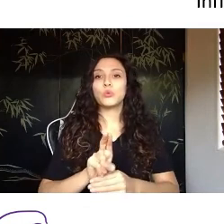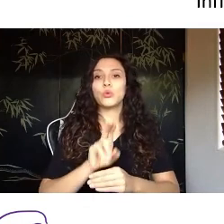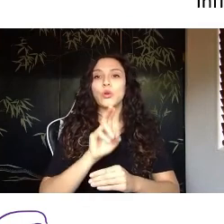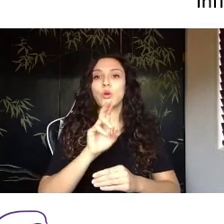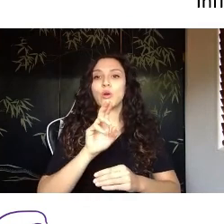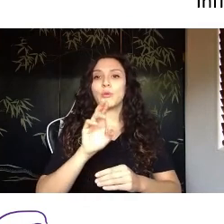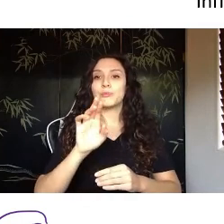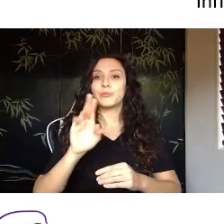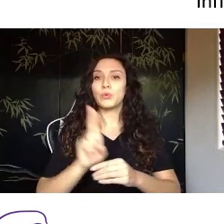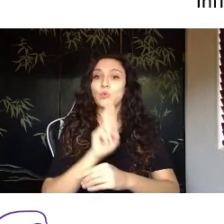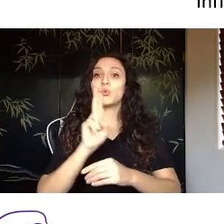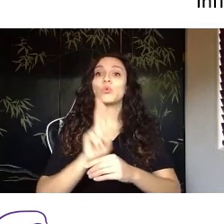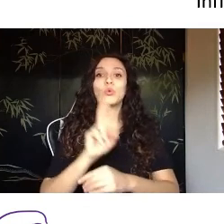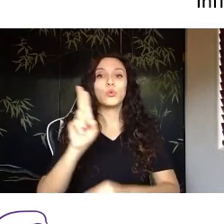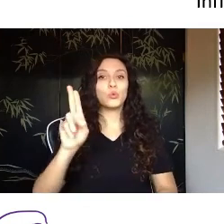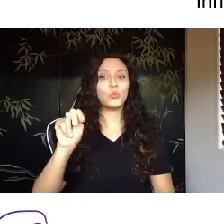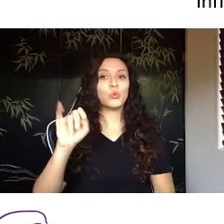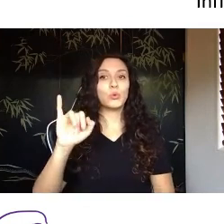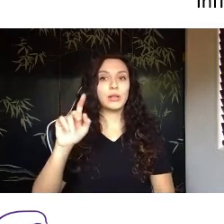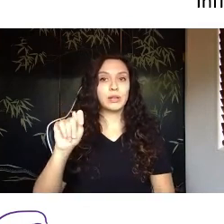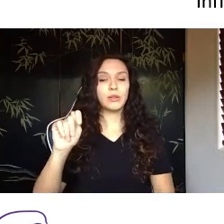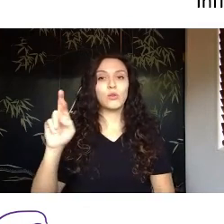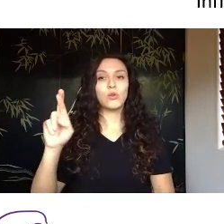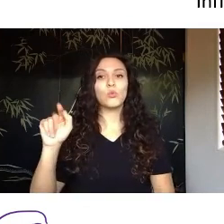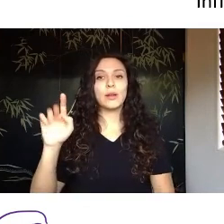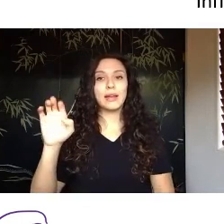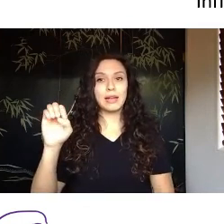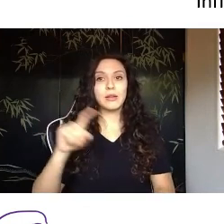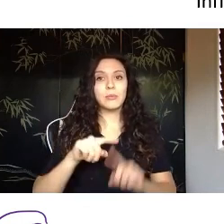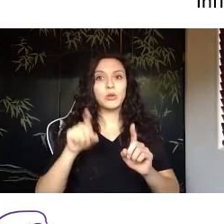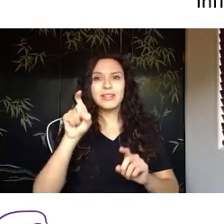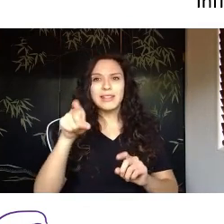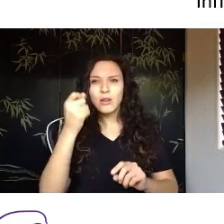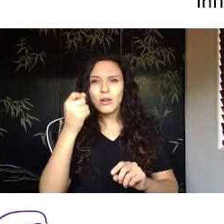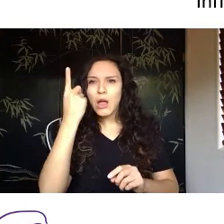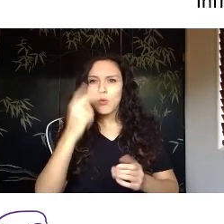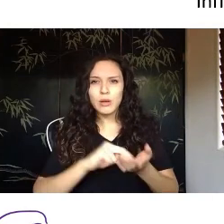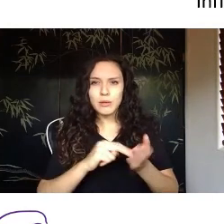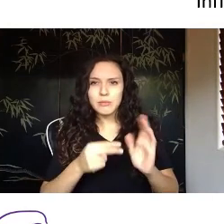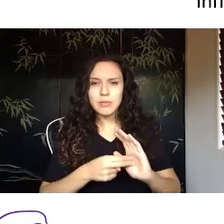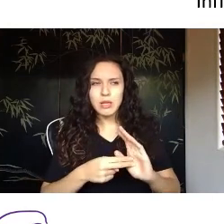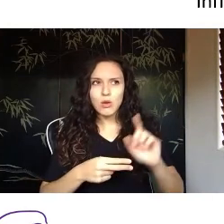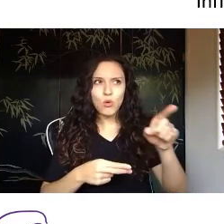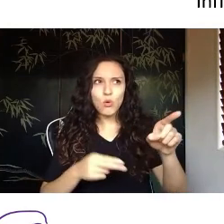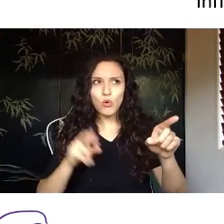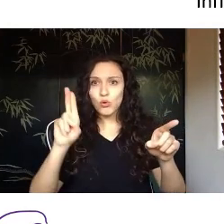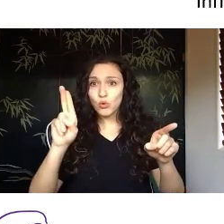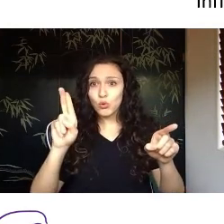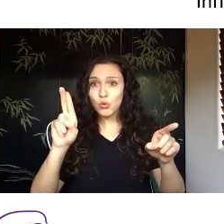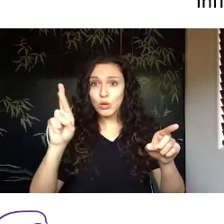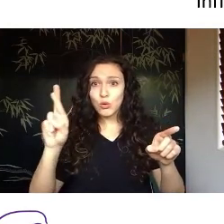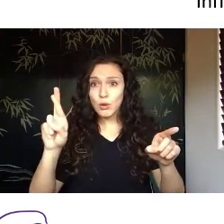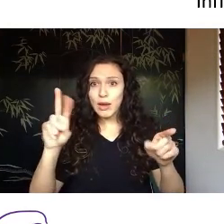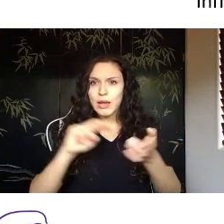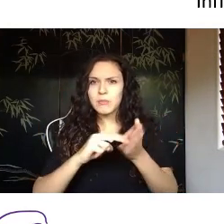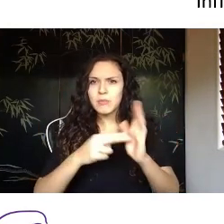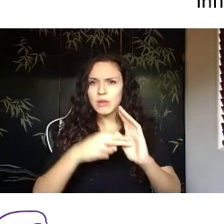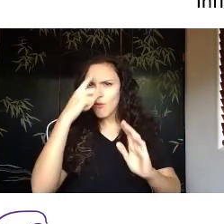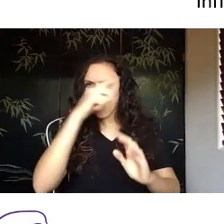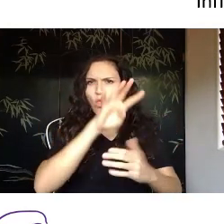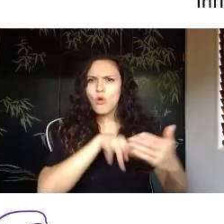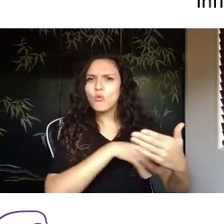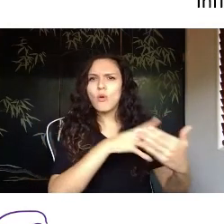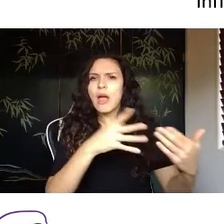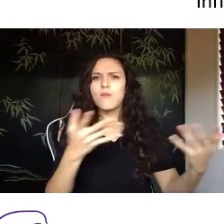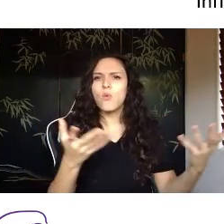carrying over the units, making sure you're having the money and the tickets, but we want to make sure you're actually processing what it means.